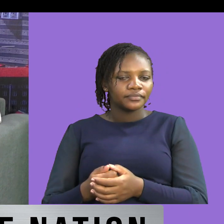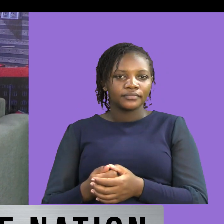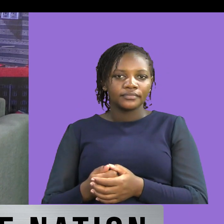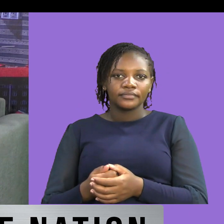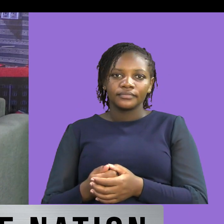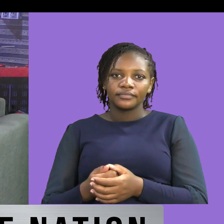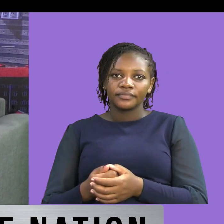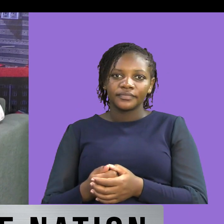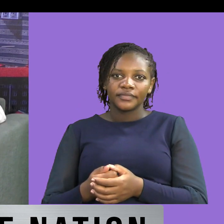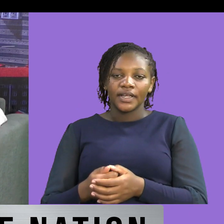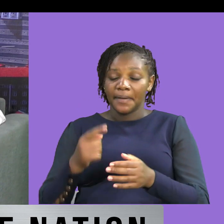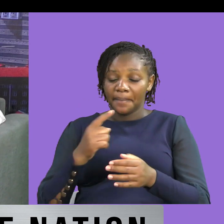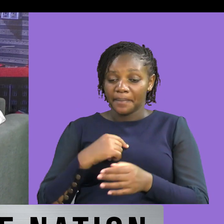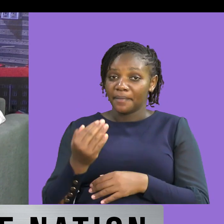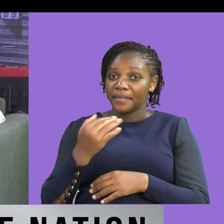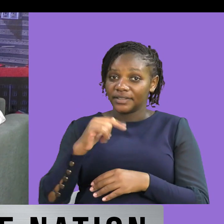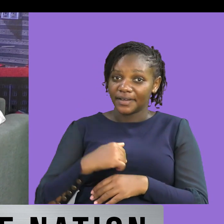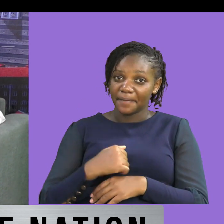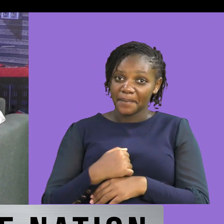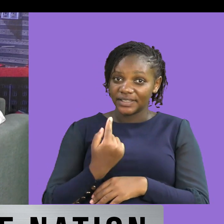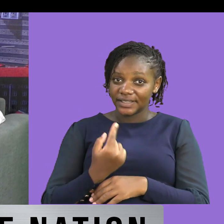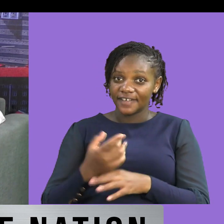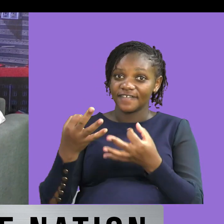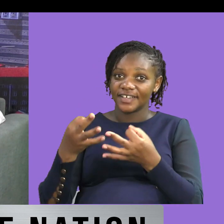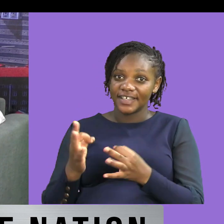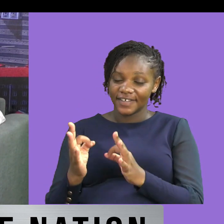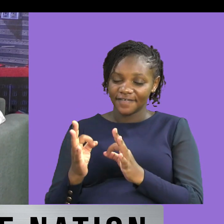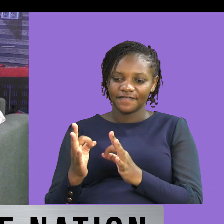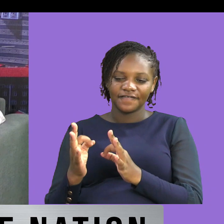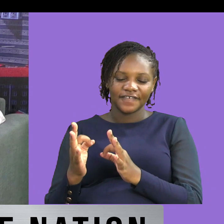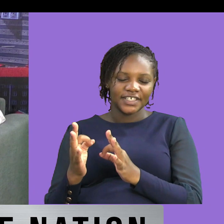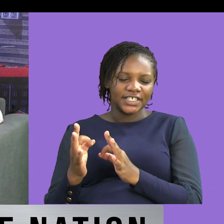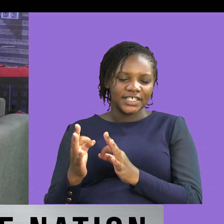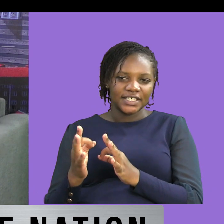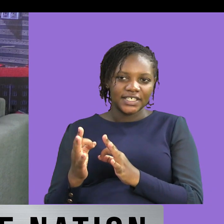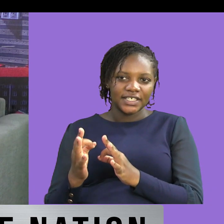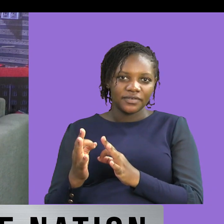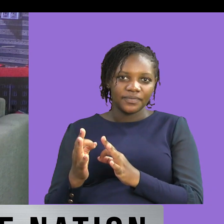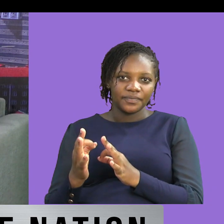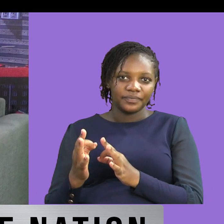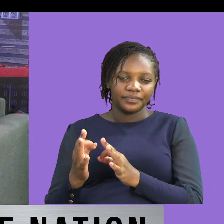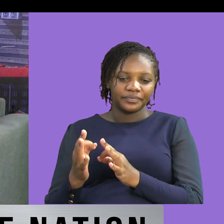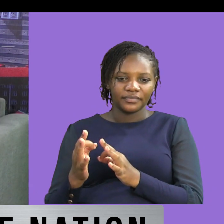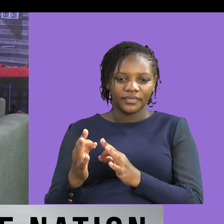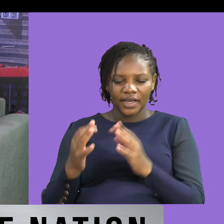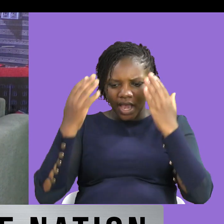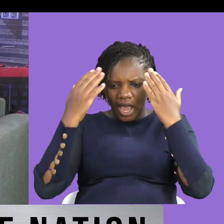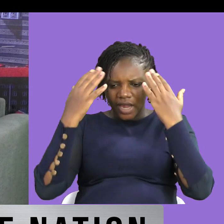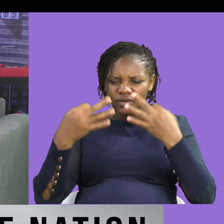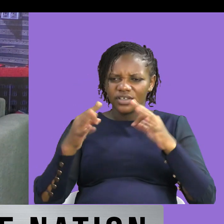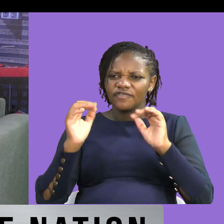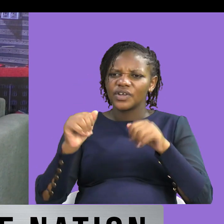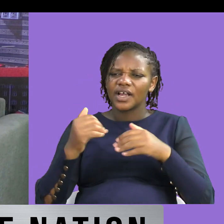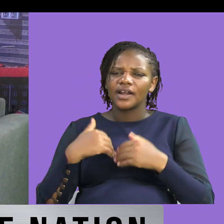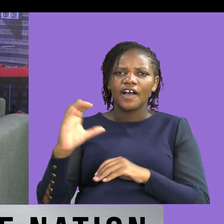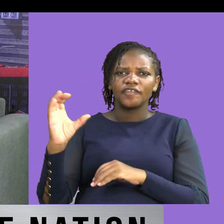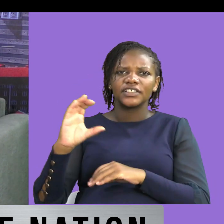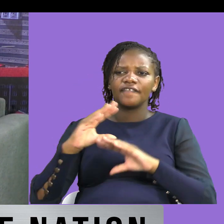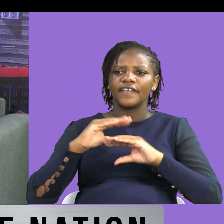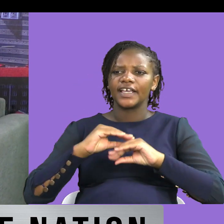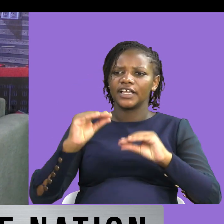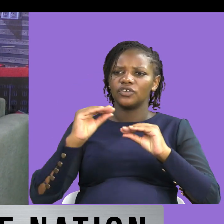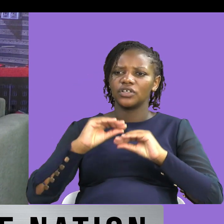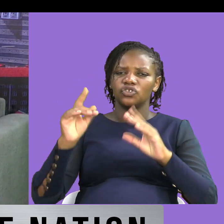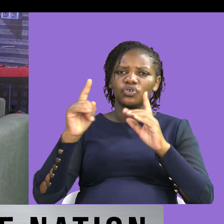I'm really trying to ask myself if we need to do some, I don't know, civic education to even